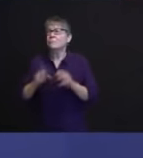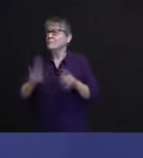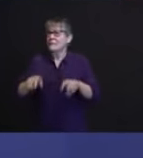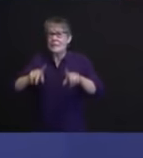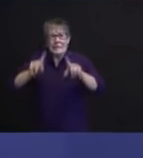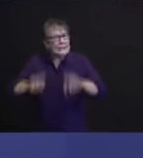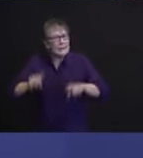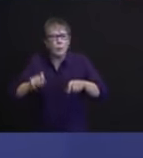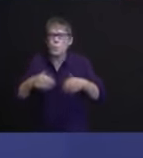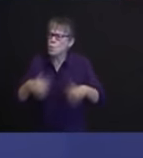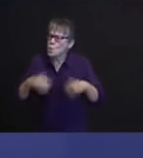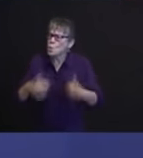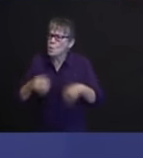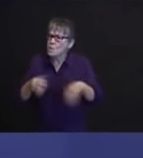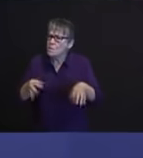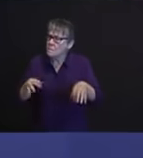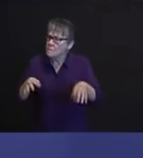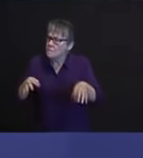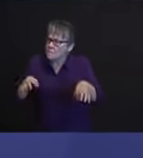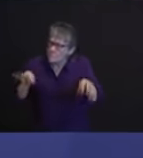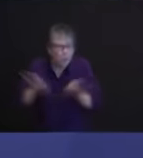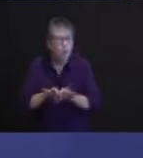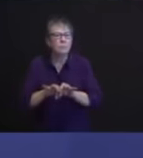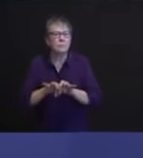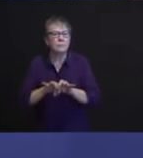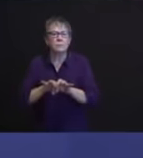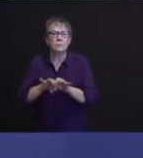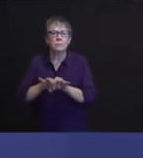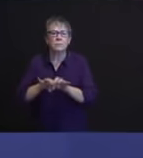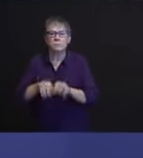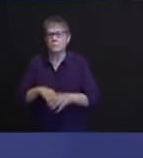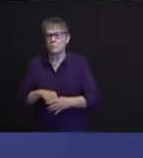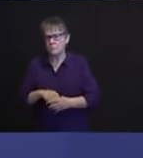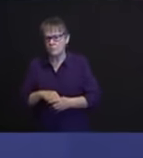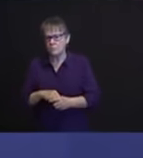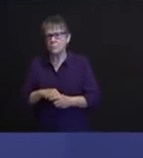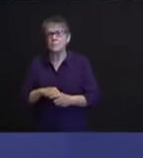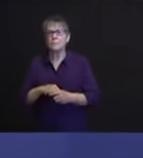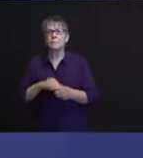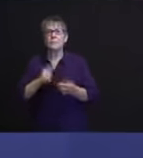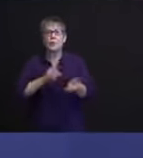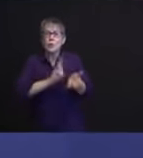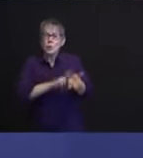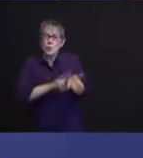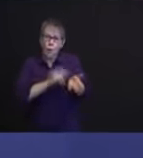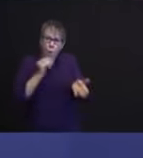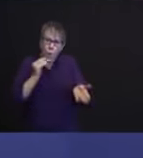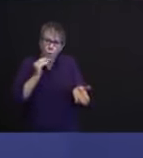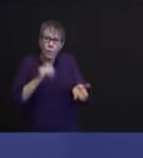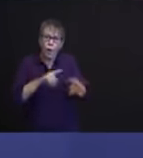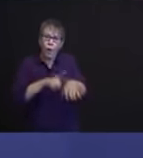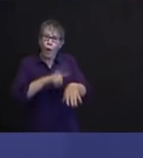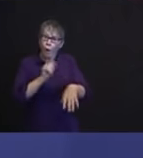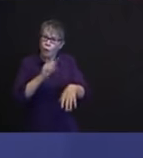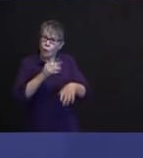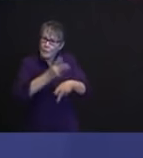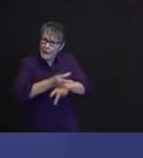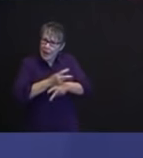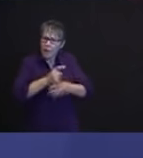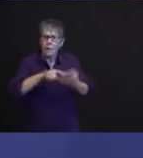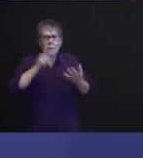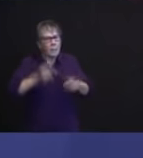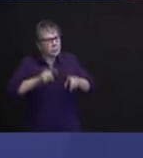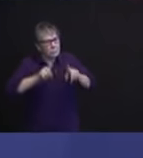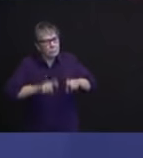receive Binax Now tests and have a CLIA certificate, which is required for those performing point-of-care testing, to test all staff and